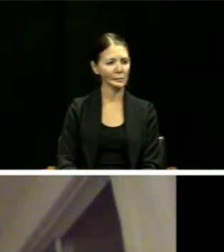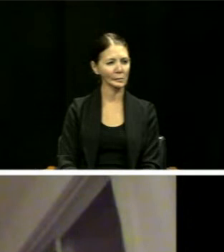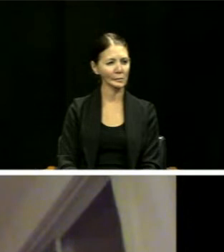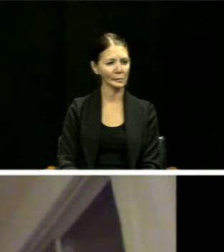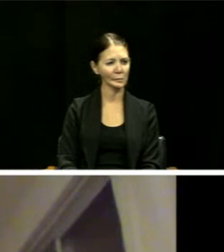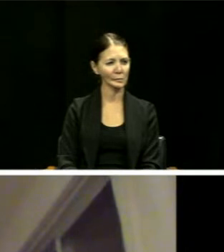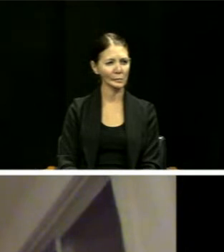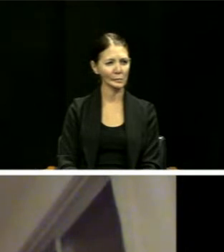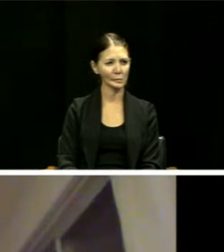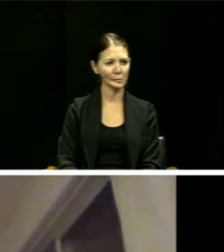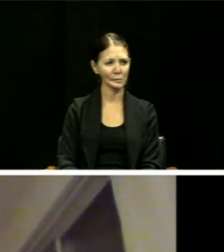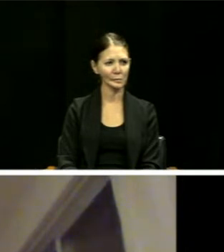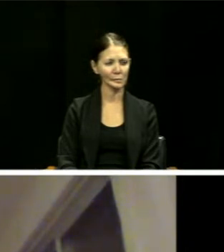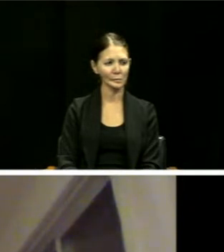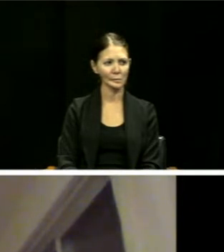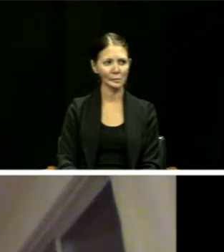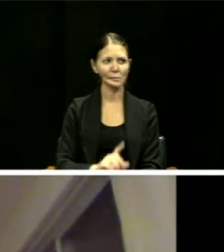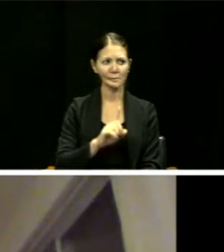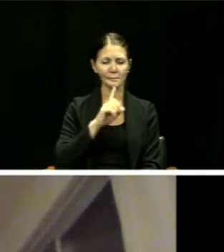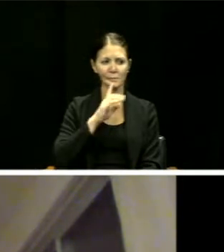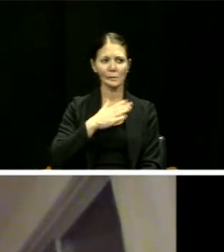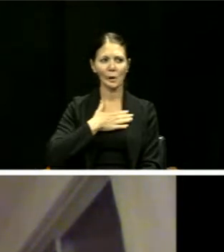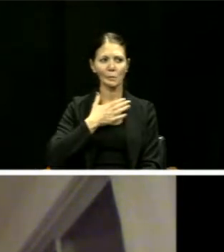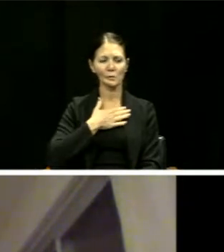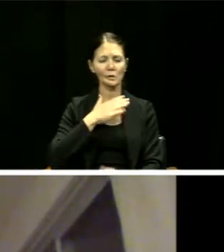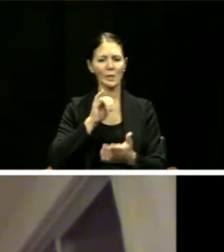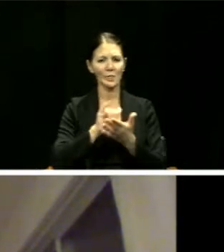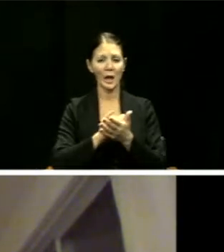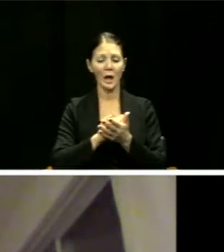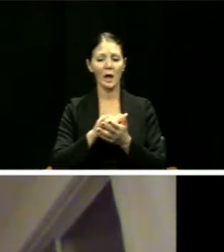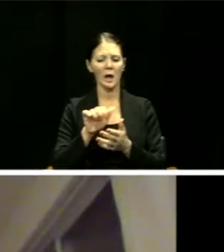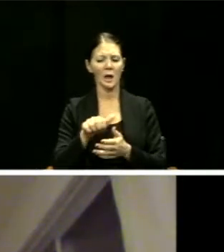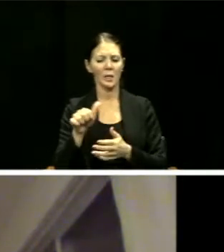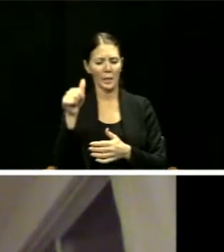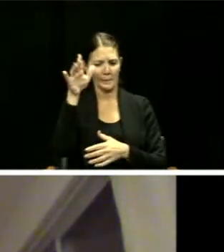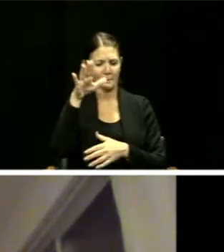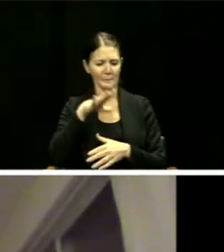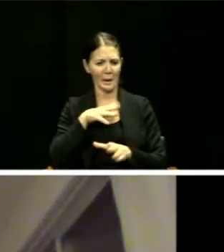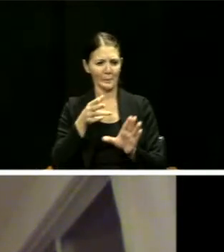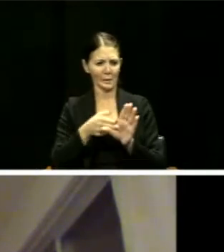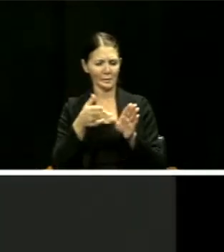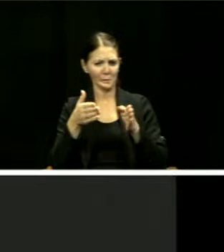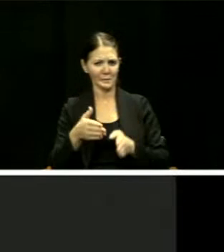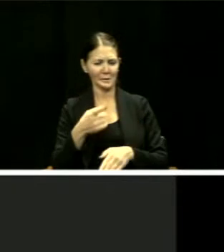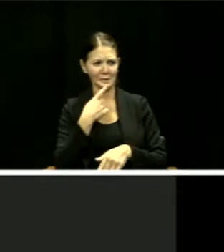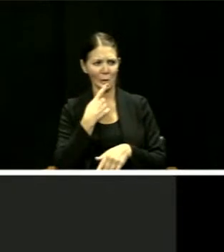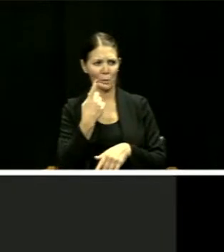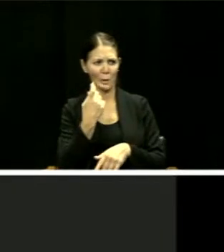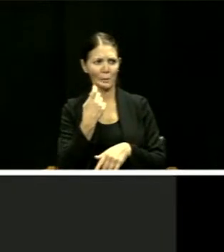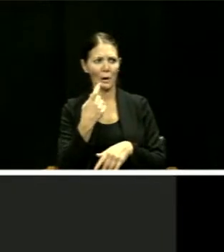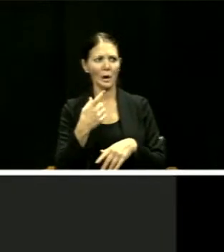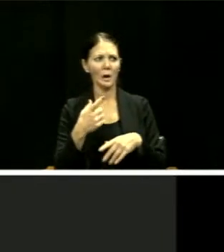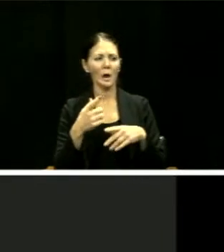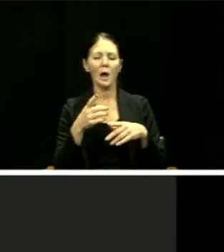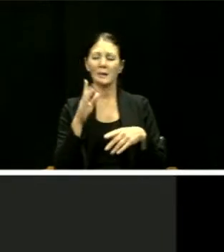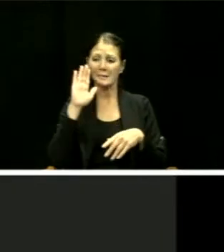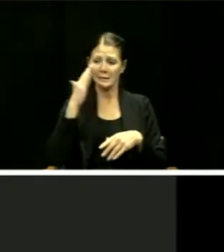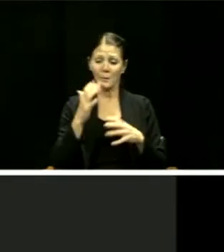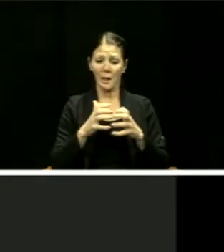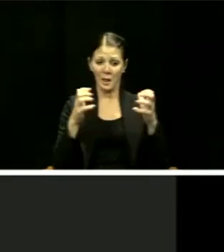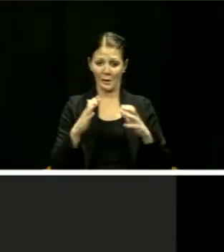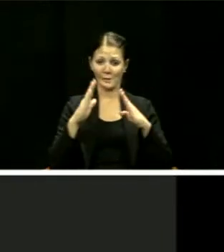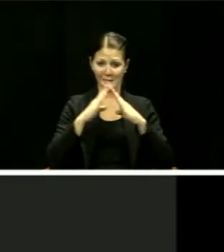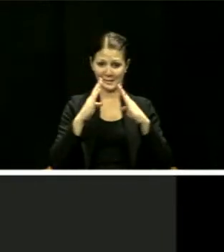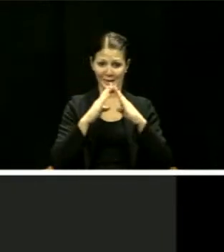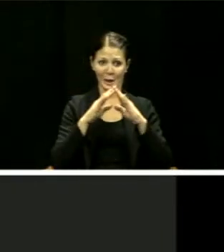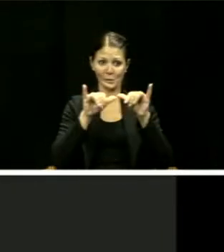I appreciate it. Yeah, and then I guess the follow-up to that is, ultimately a lot of the town system kind of drains